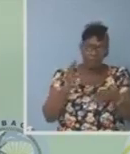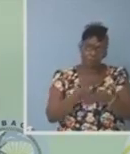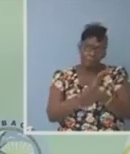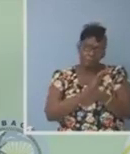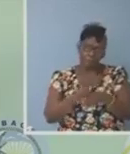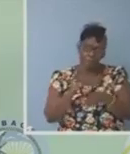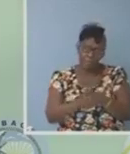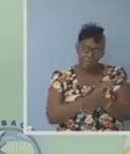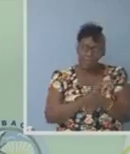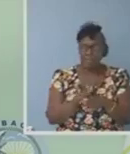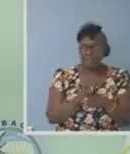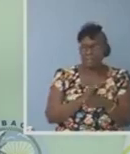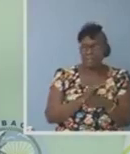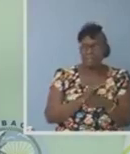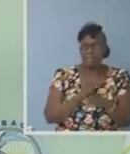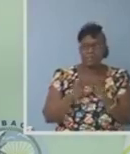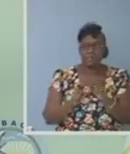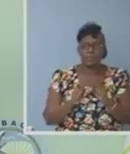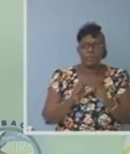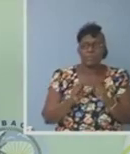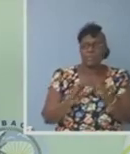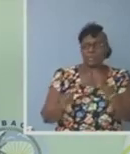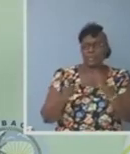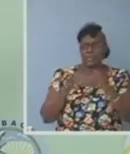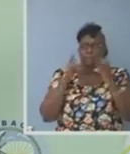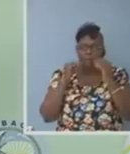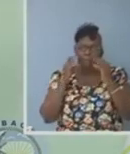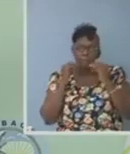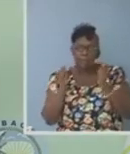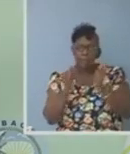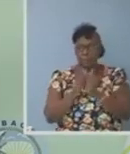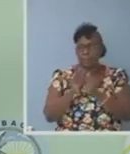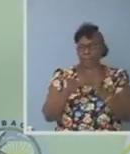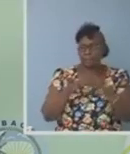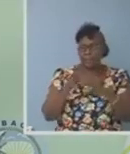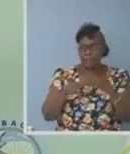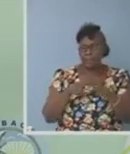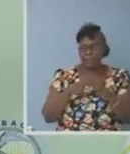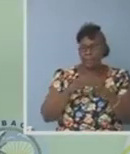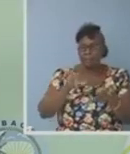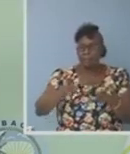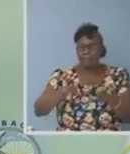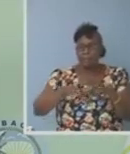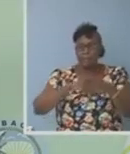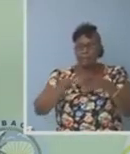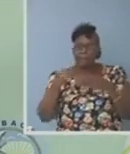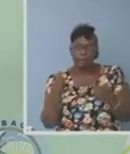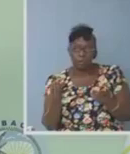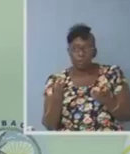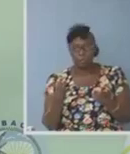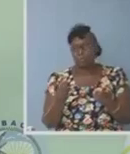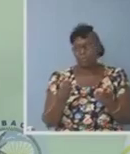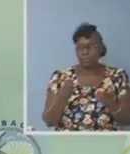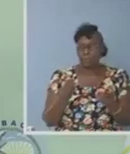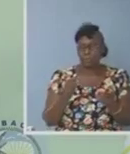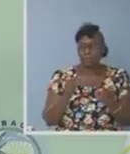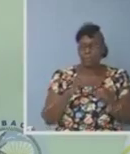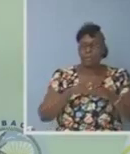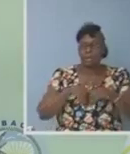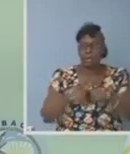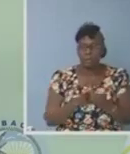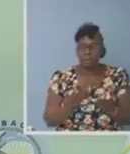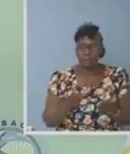sector was directly impacted, we also have to remember the ancillary services, the